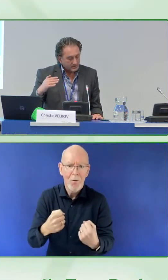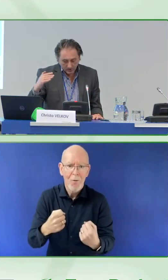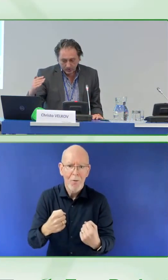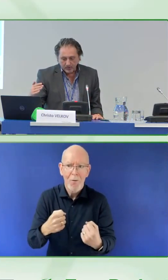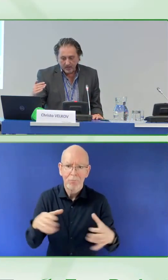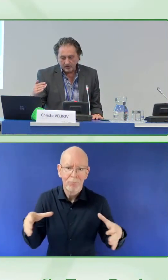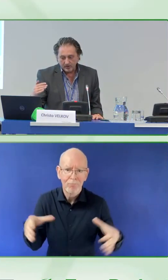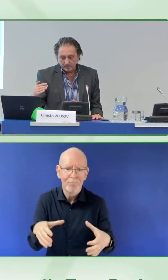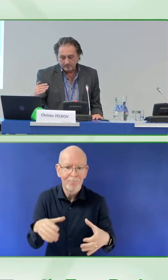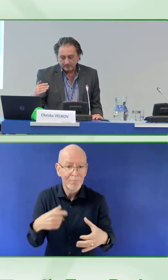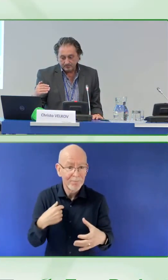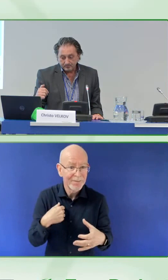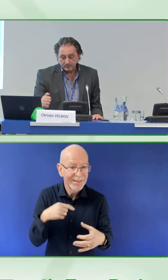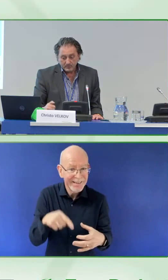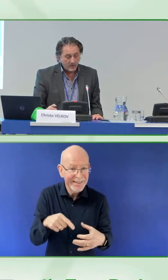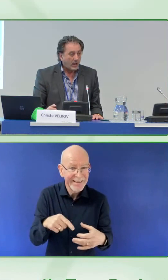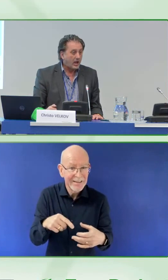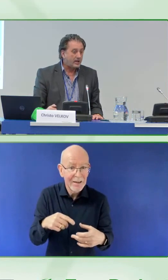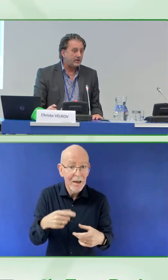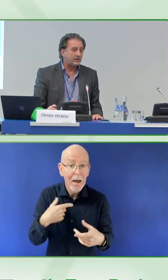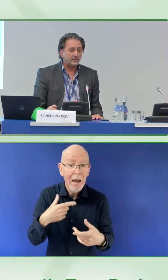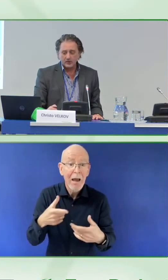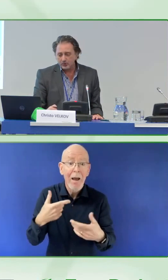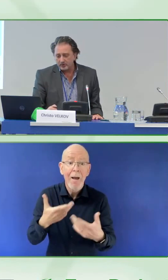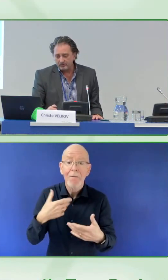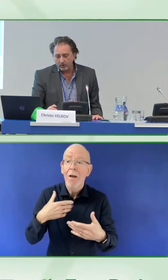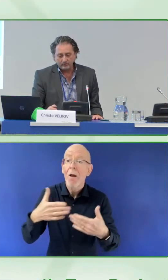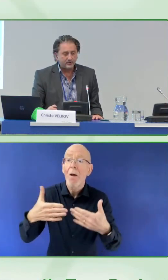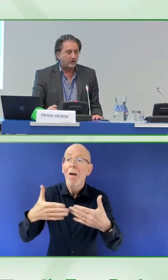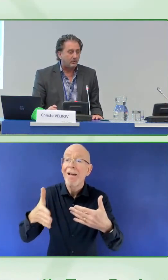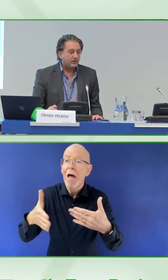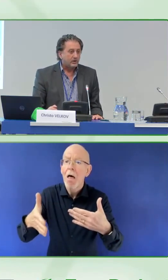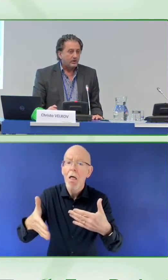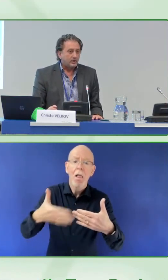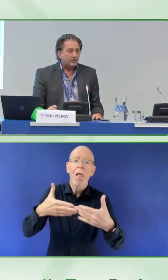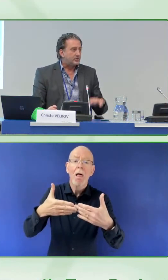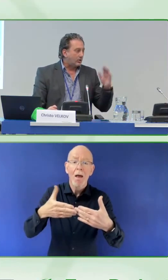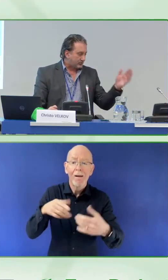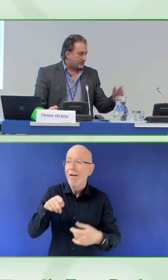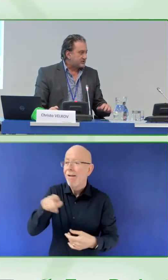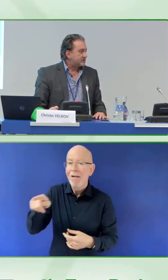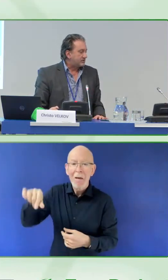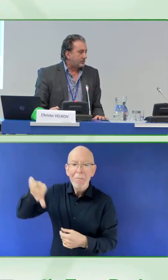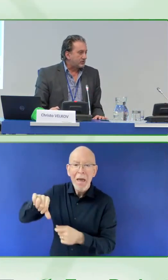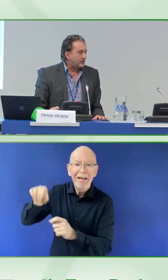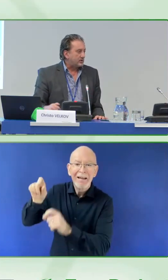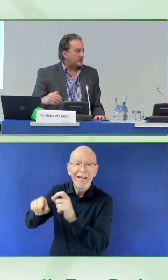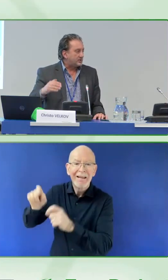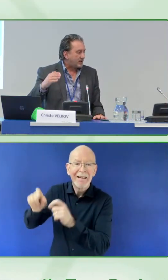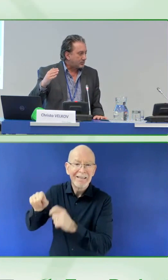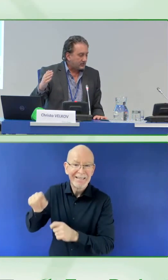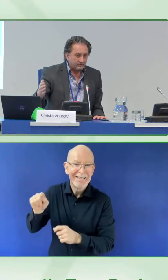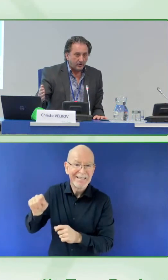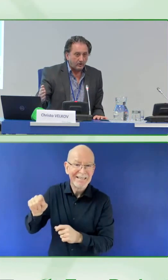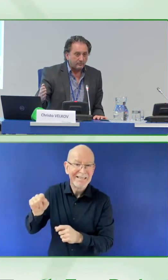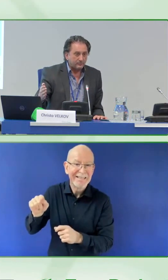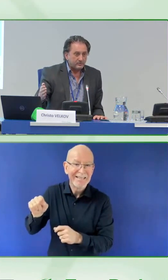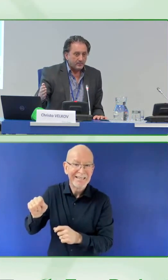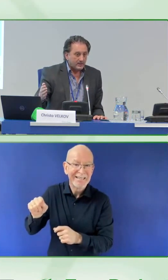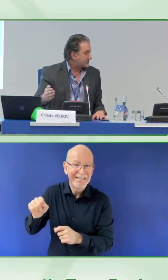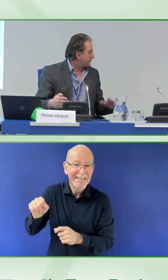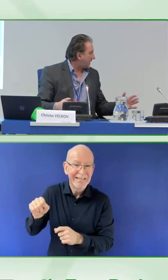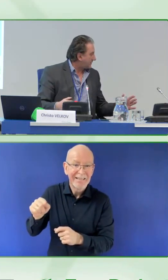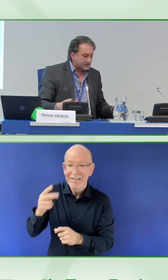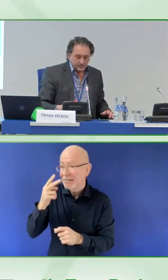us together, and that will involve, donors, the donor community. That will